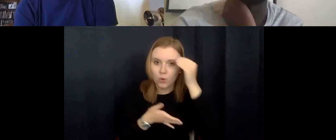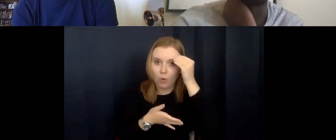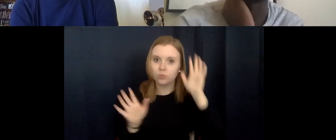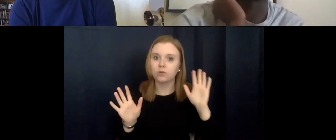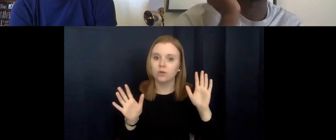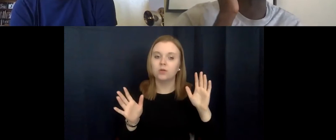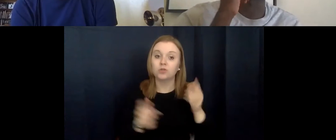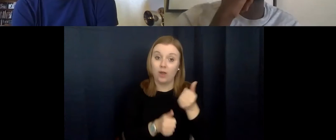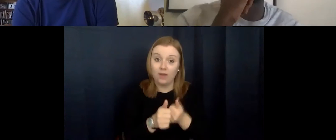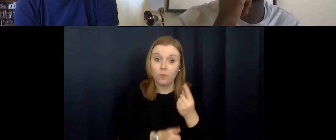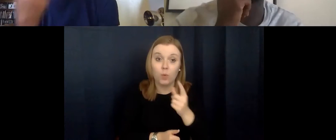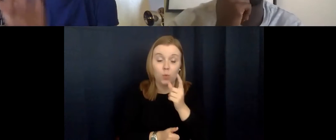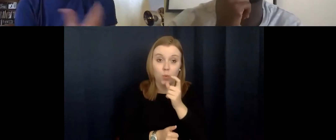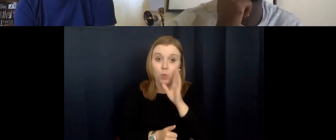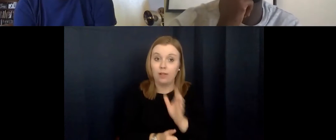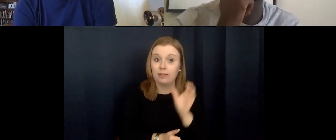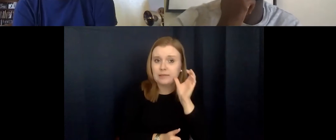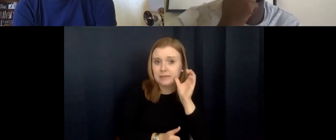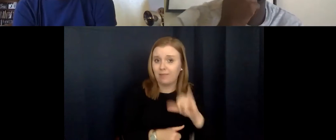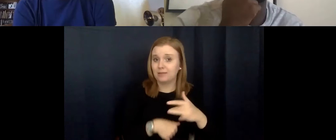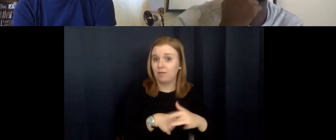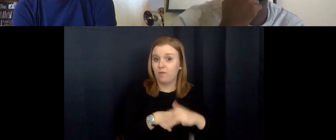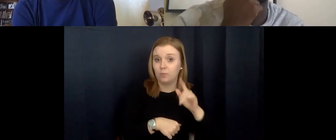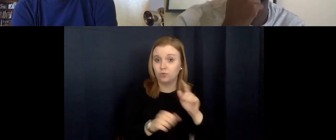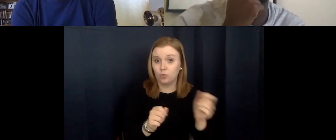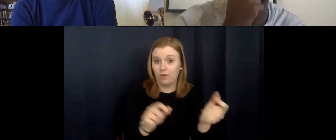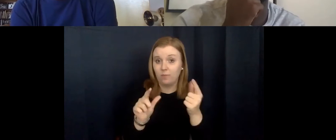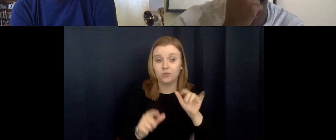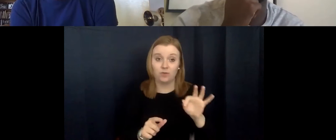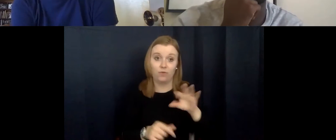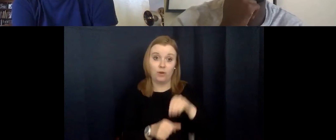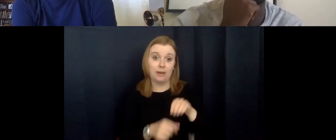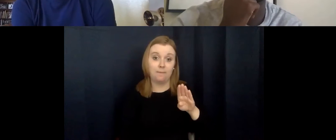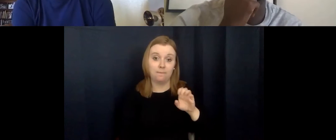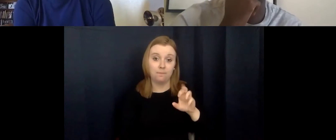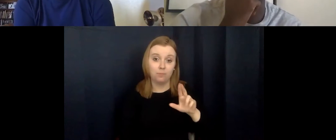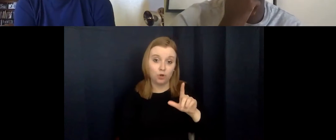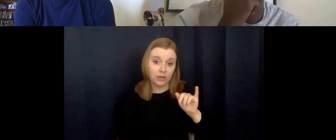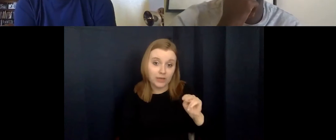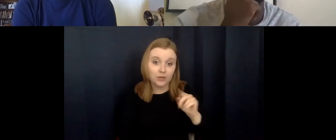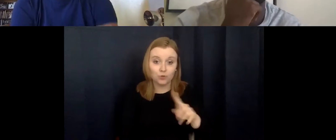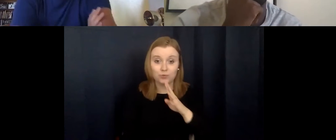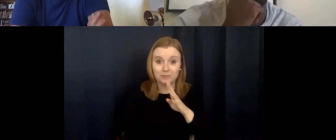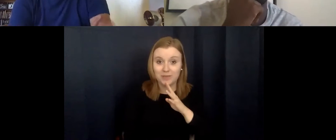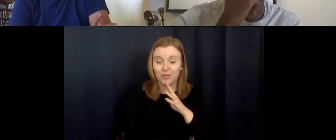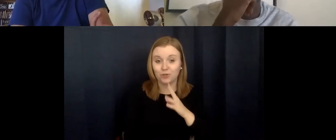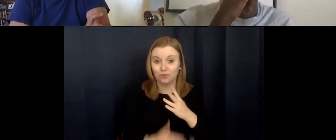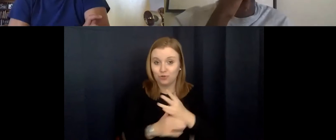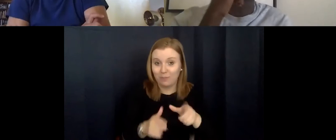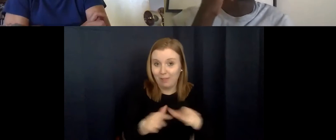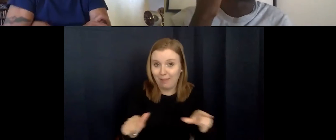will listen to it's available to everyone. And if you're in Berlin and you speak German, I highly recommend it,